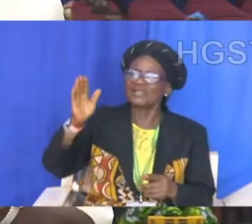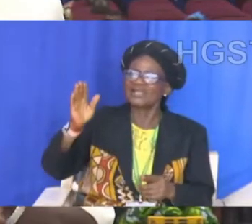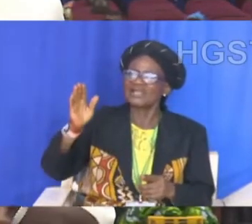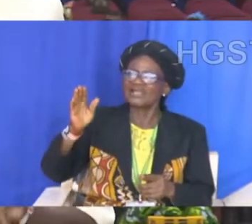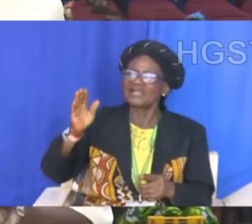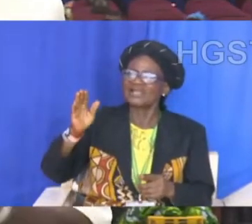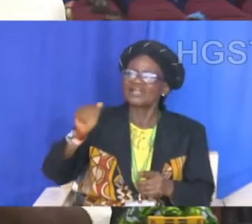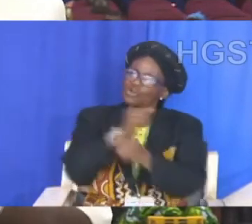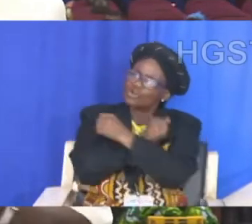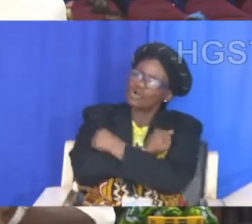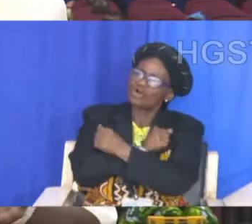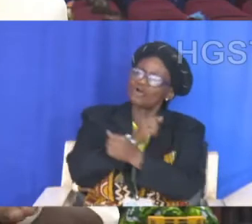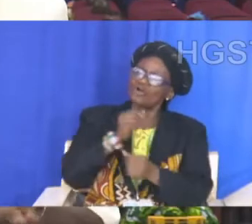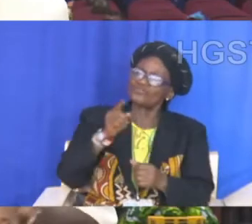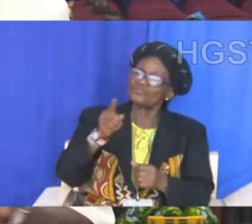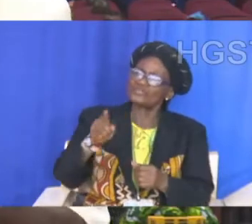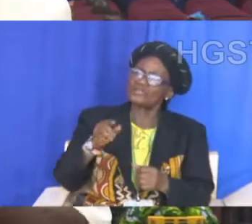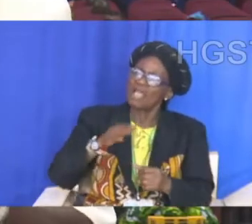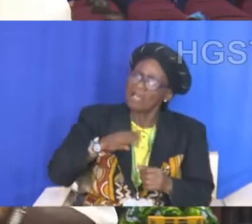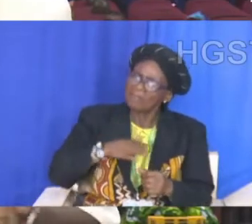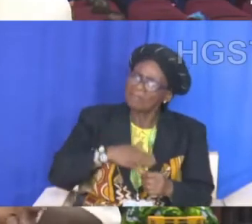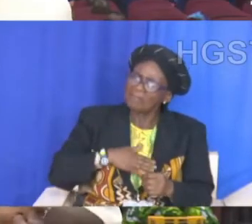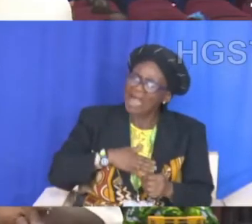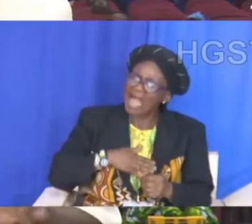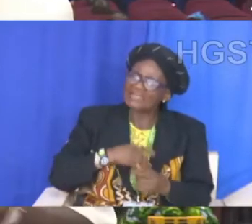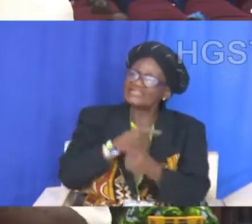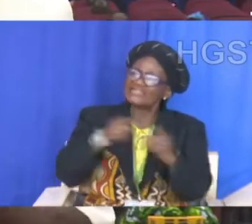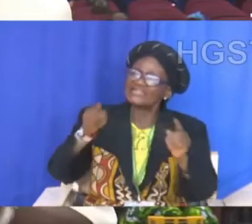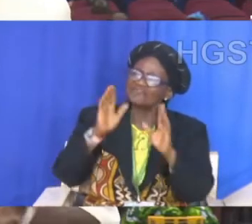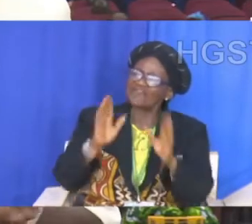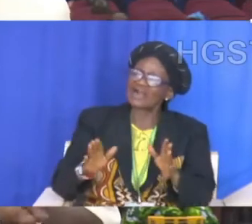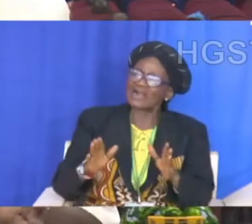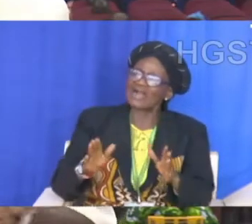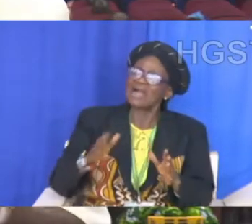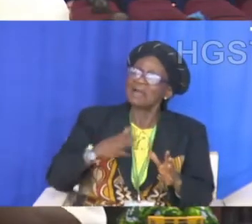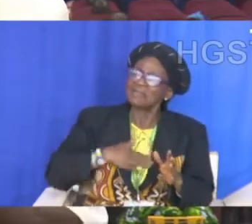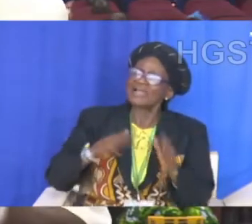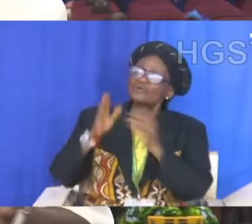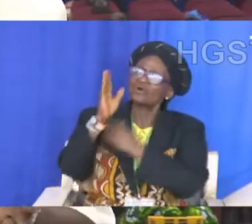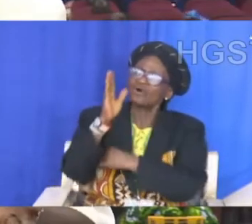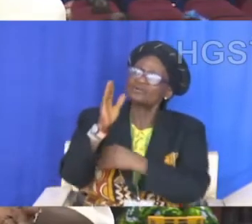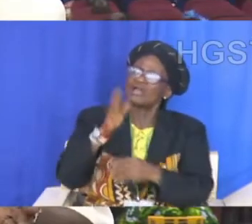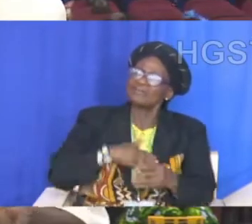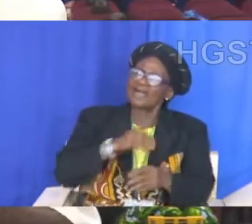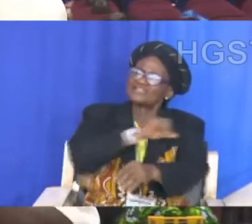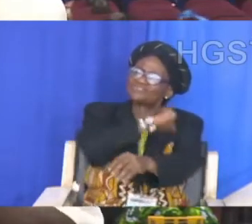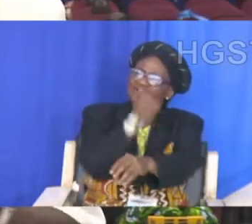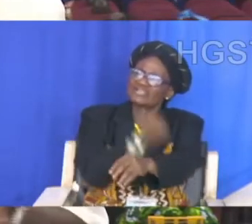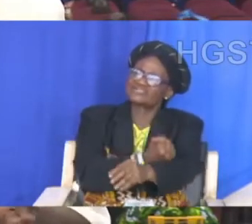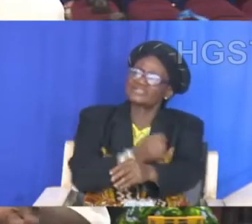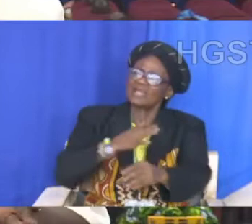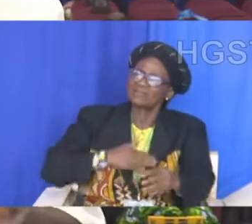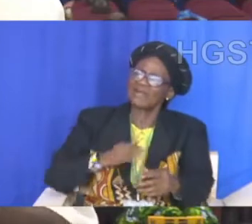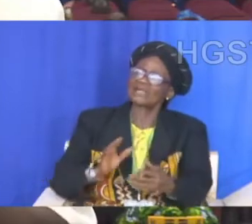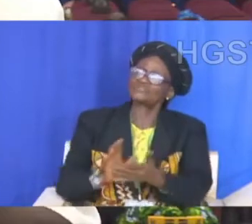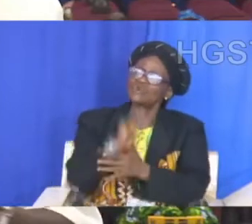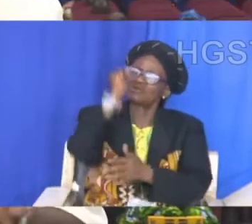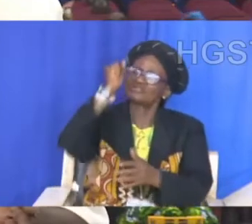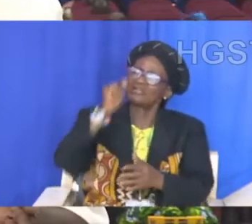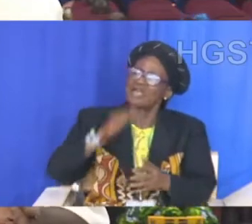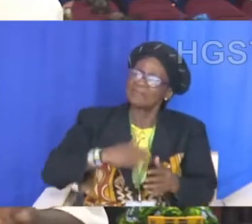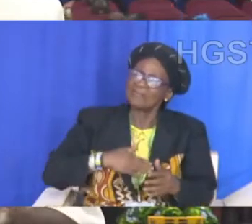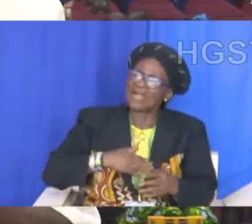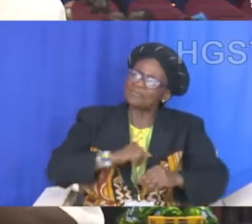rock, my fortress, my deliverer, my God, my strength, my trust, my